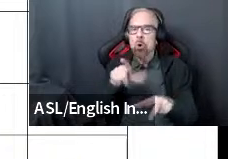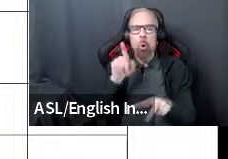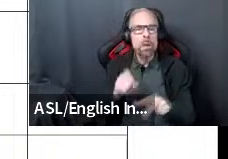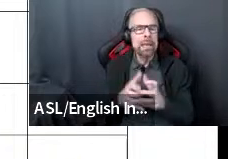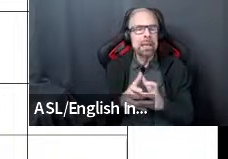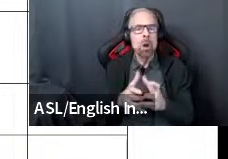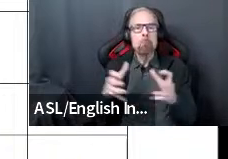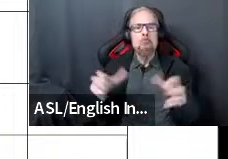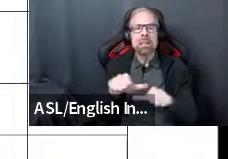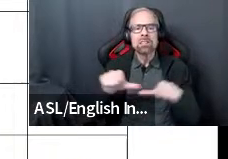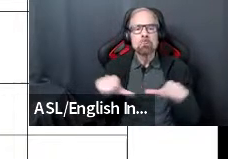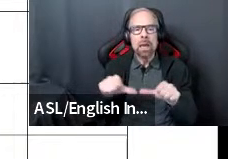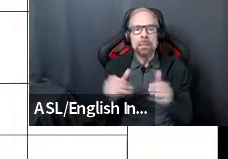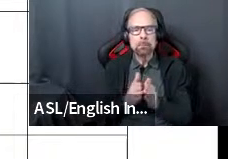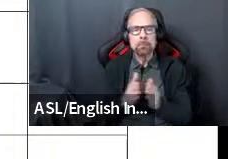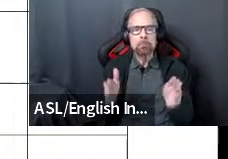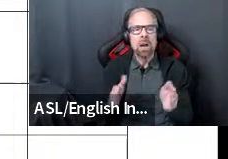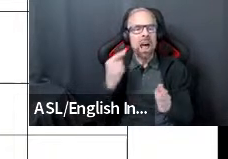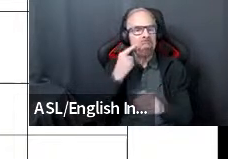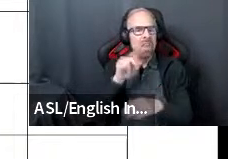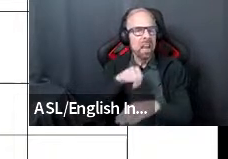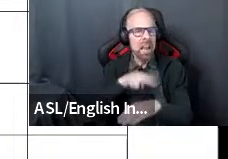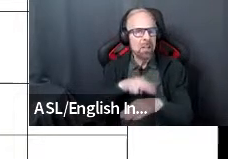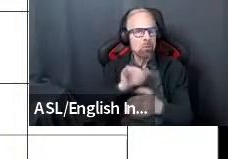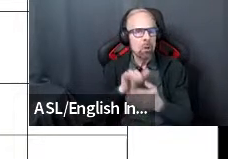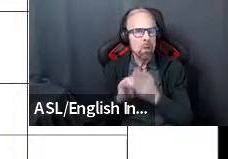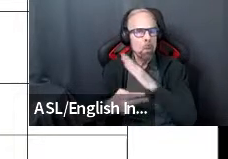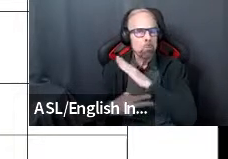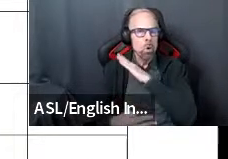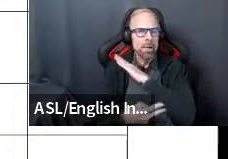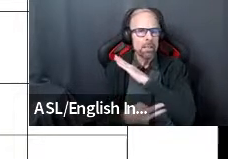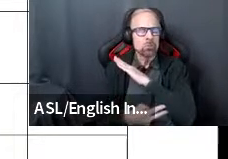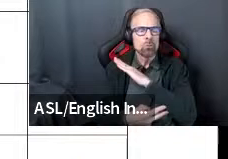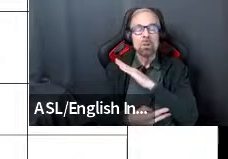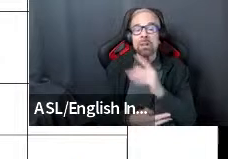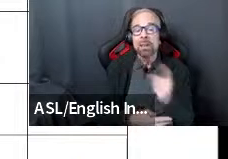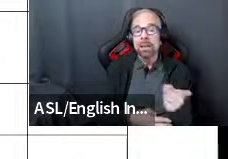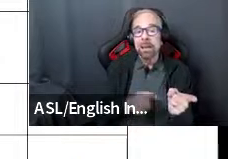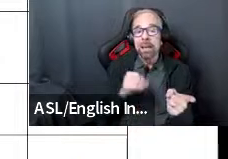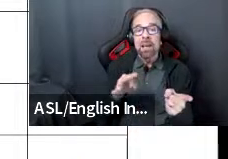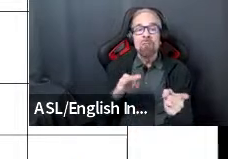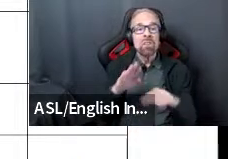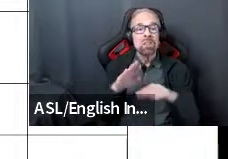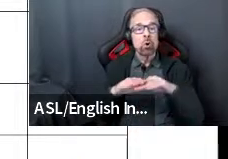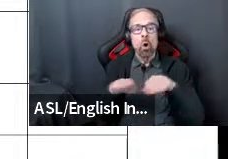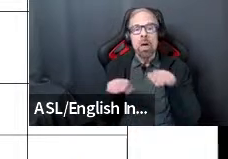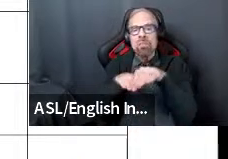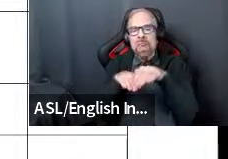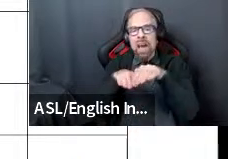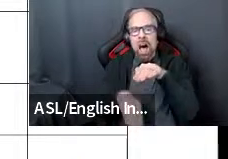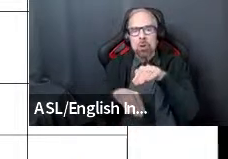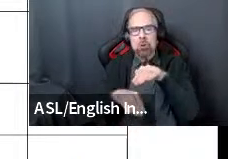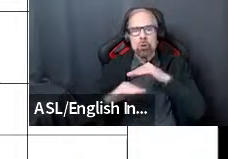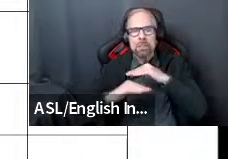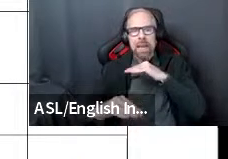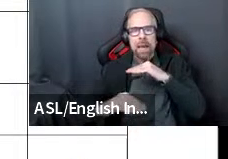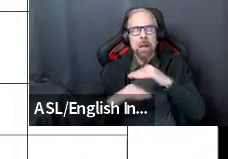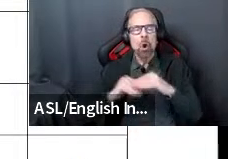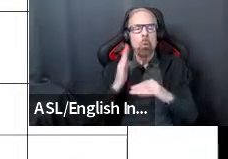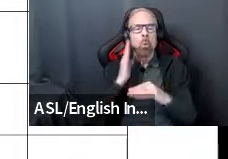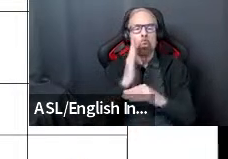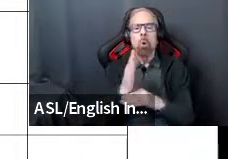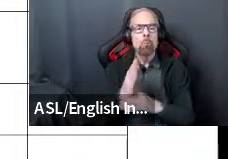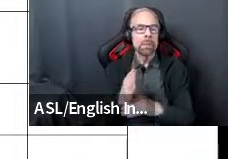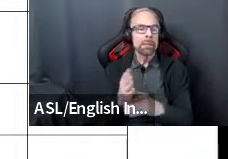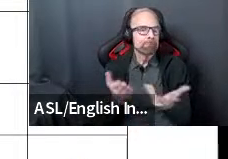I think the nature of the bridge is going to be such that if it's on the under deck, it's just going to be simply loud.